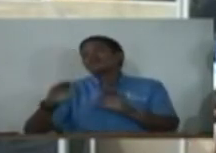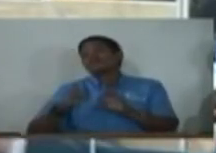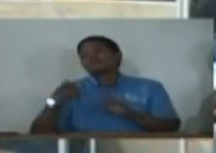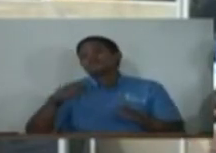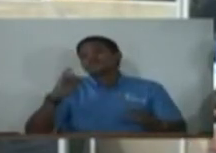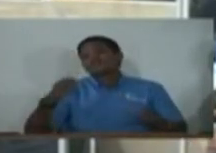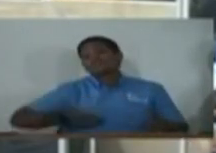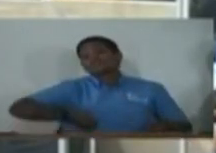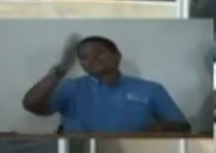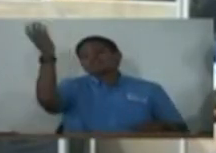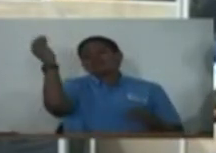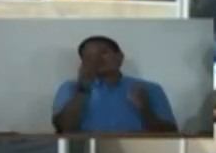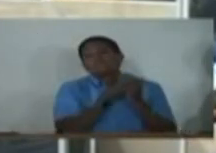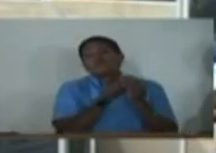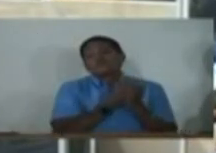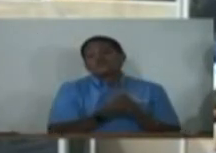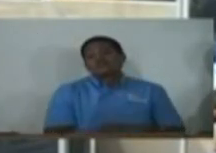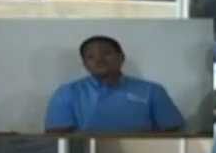away the money.